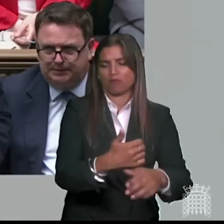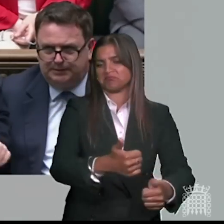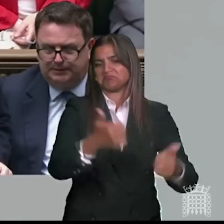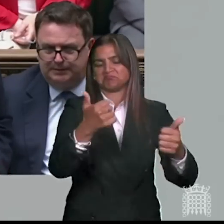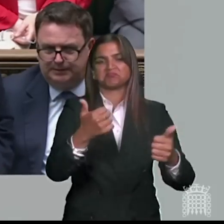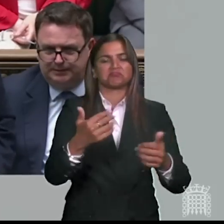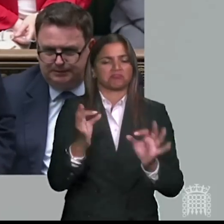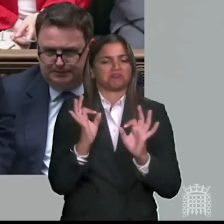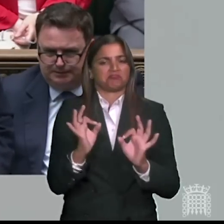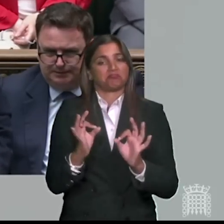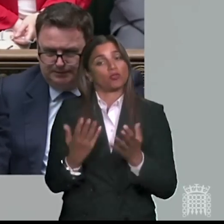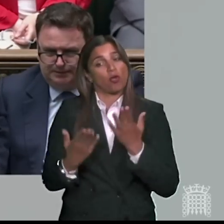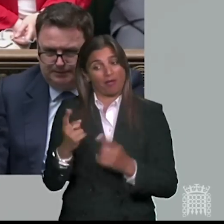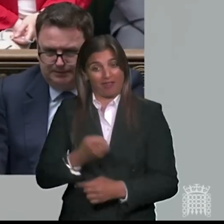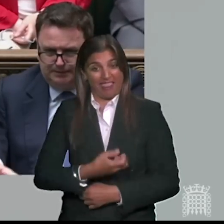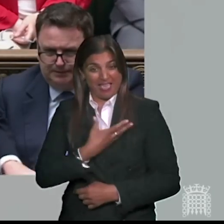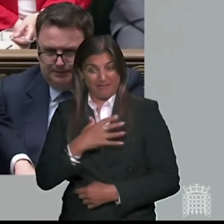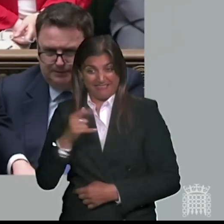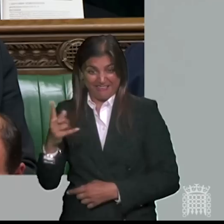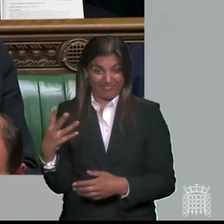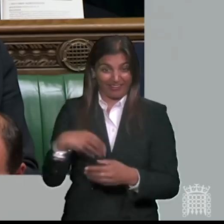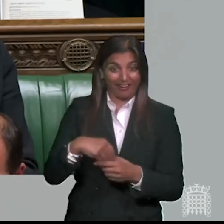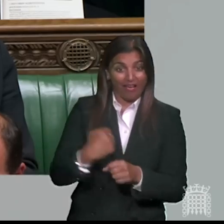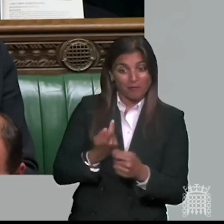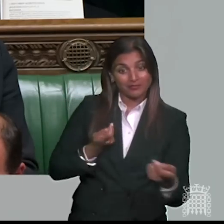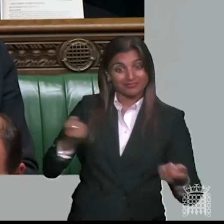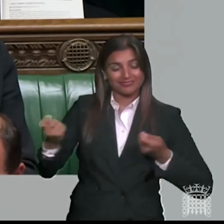risk if the party opposite ever entered power.